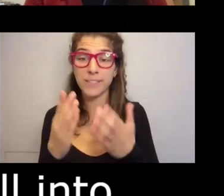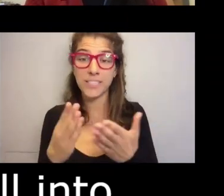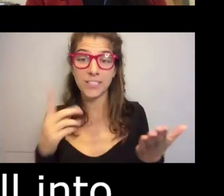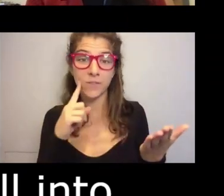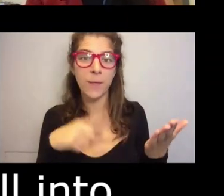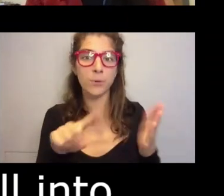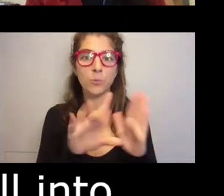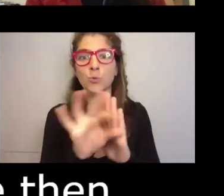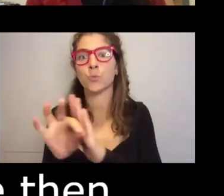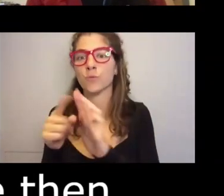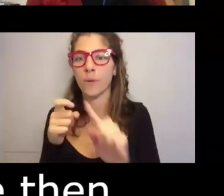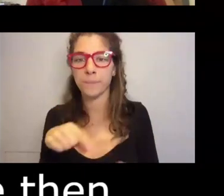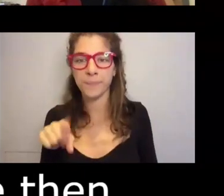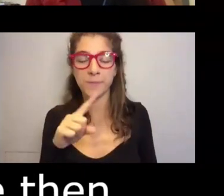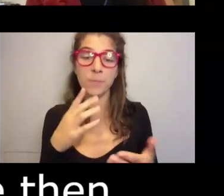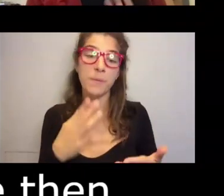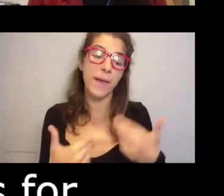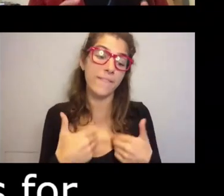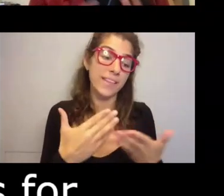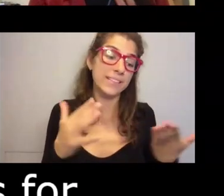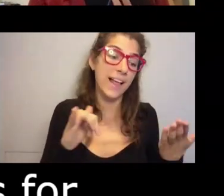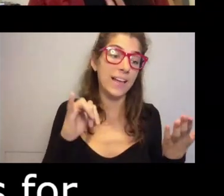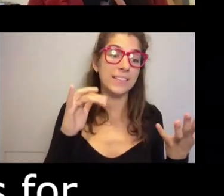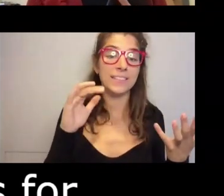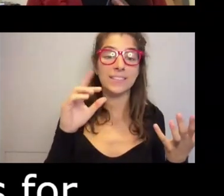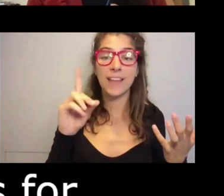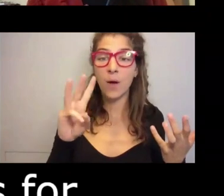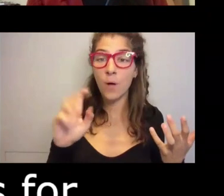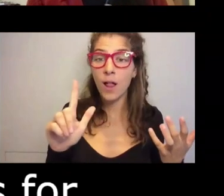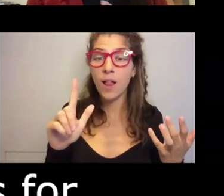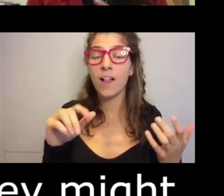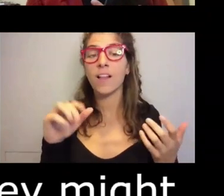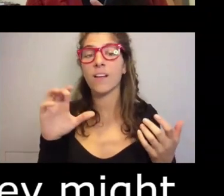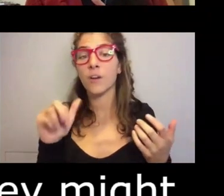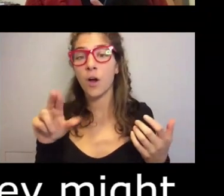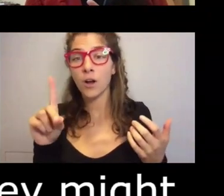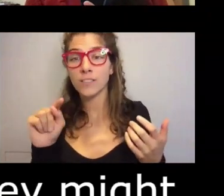them to choose from. So they might have things like dowels and cardstock,